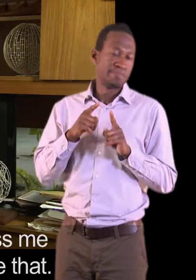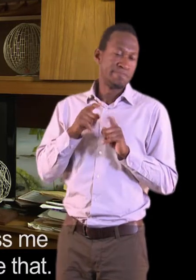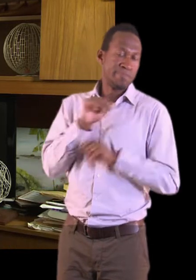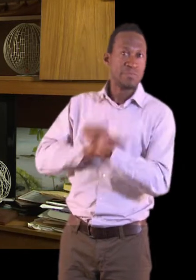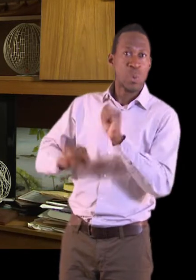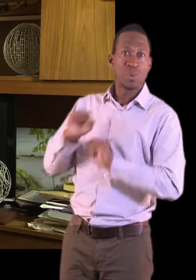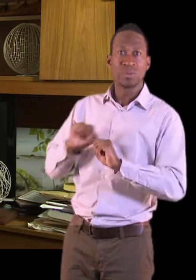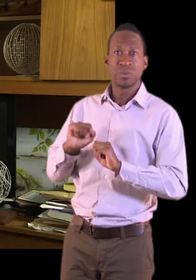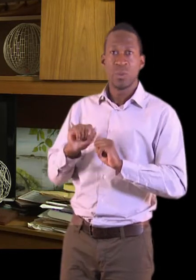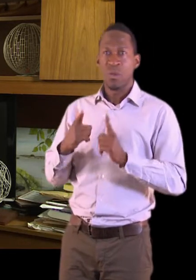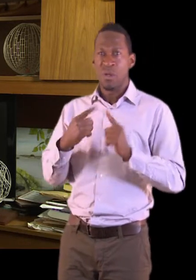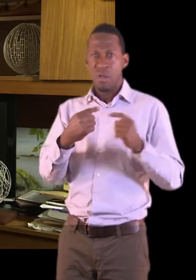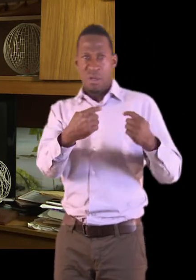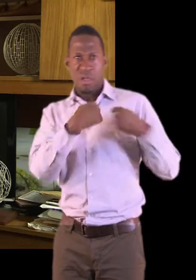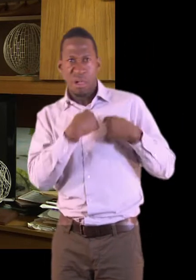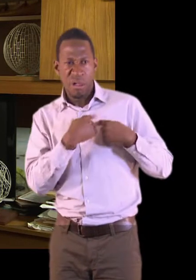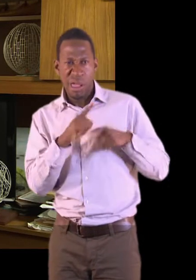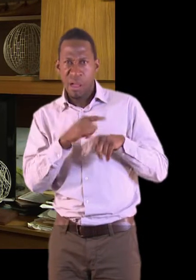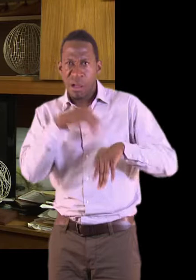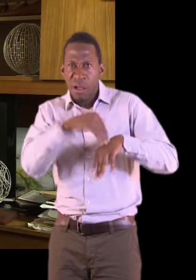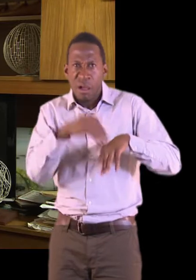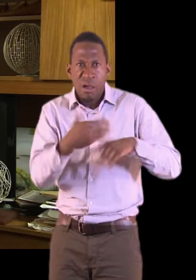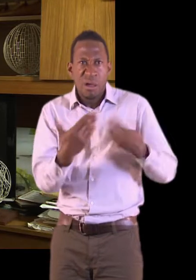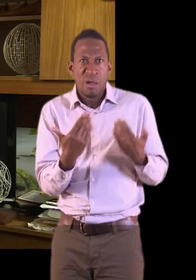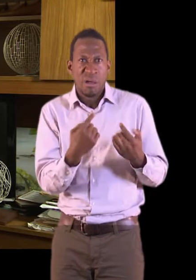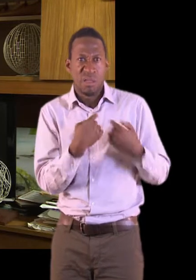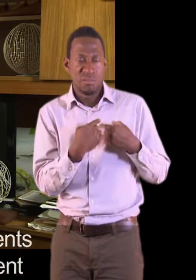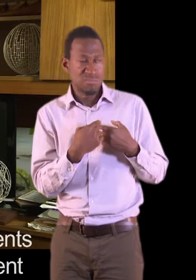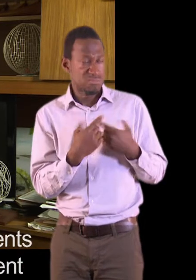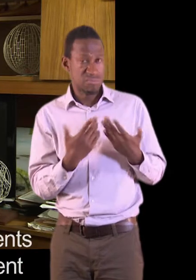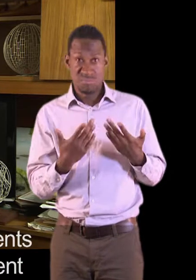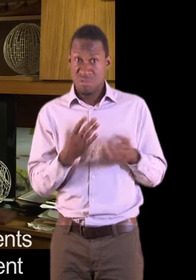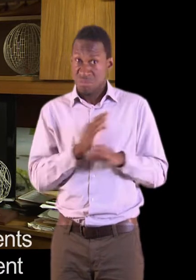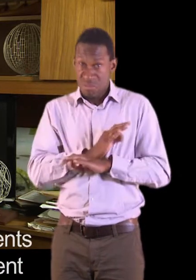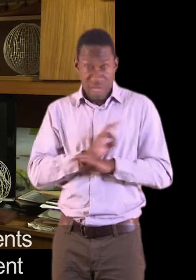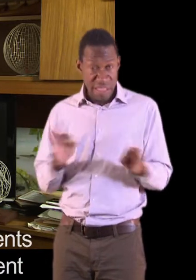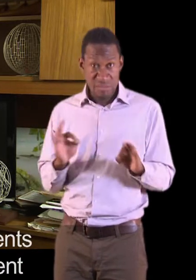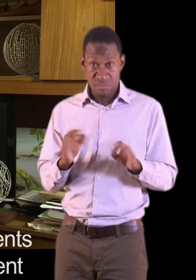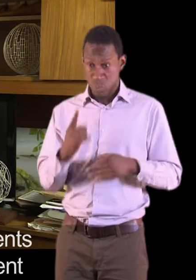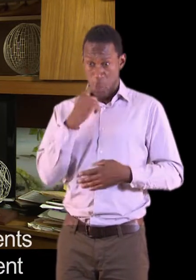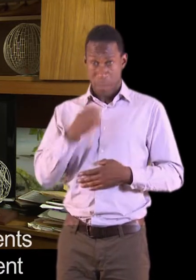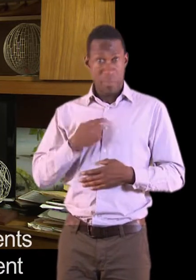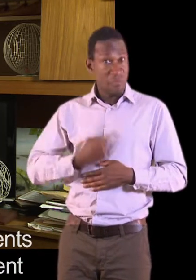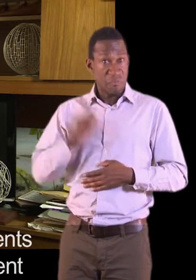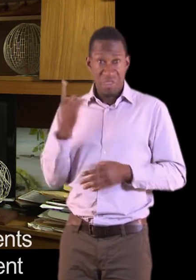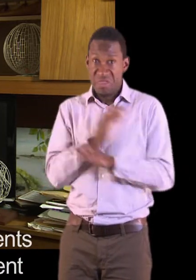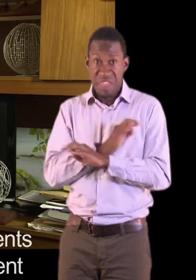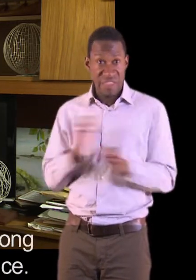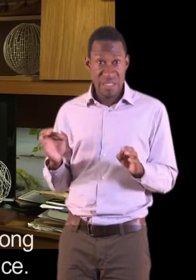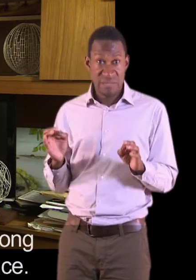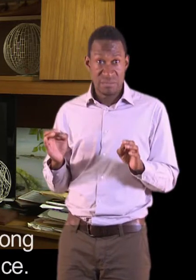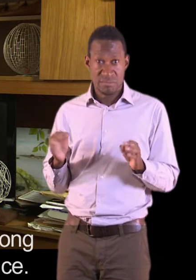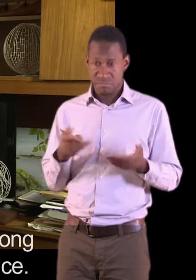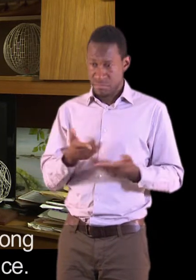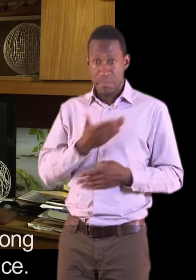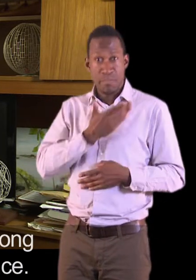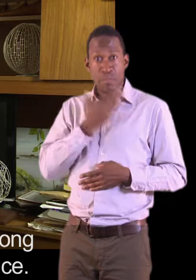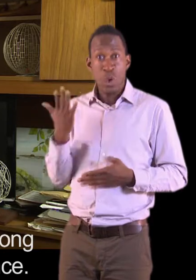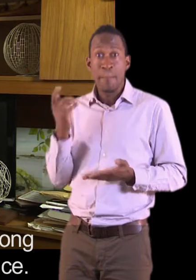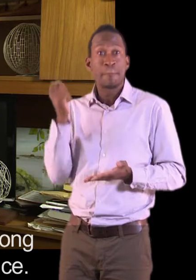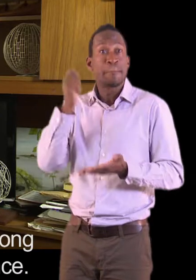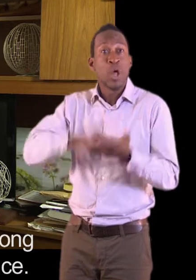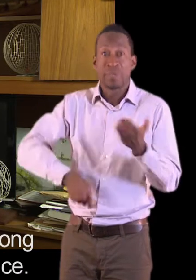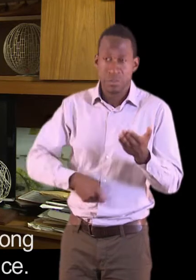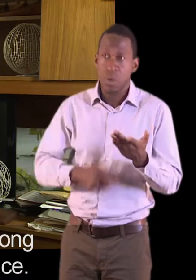that. I wasn't told off. There was no punishments, because the usual punishment, if you did